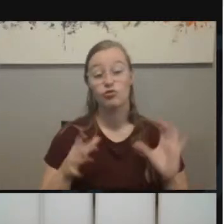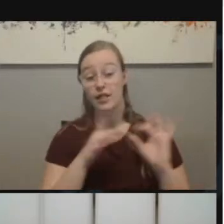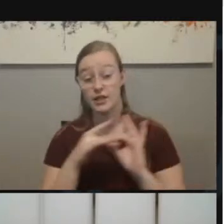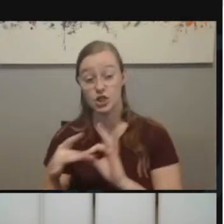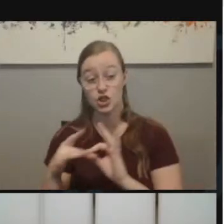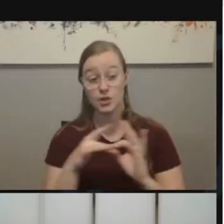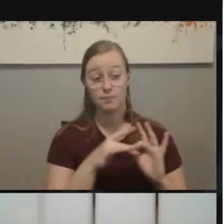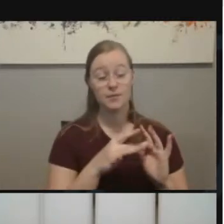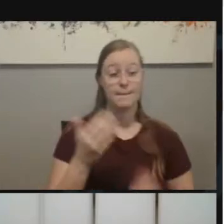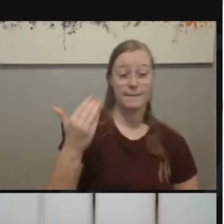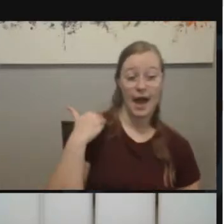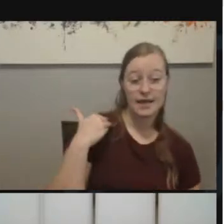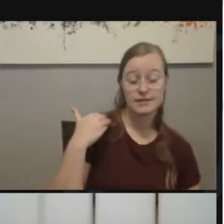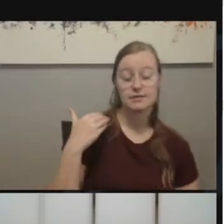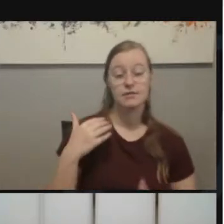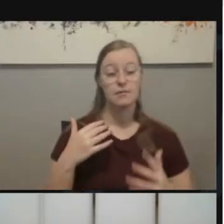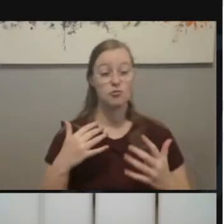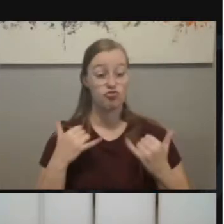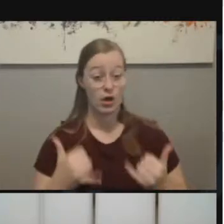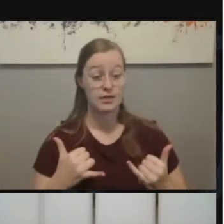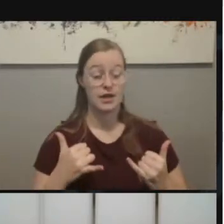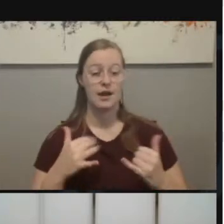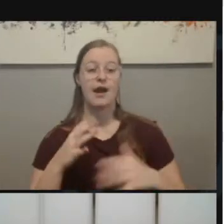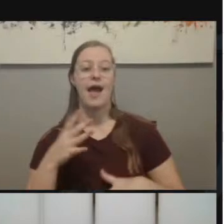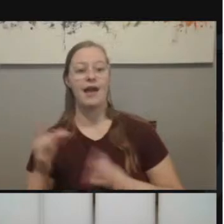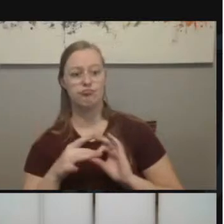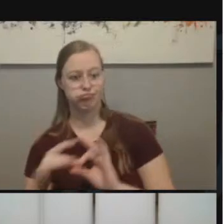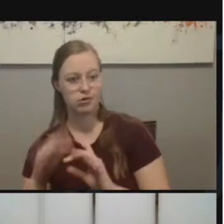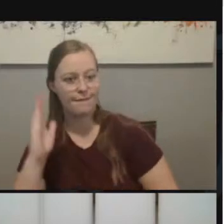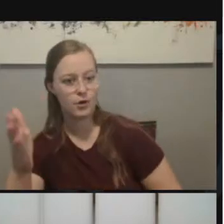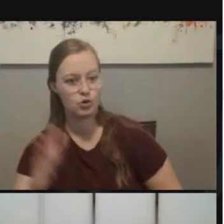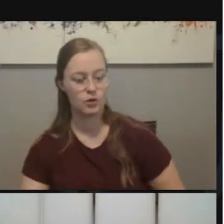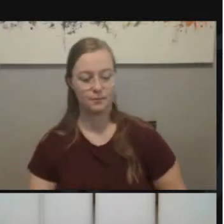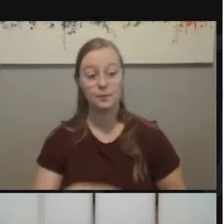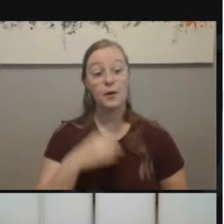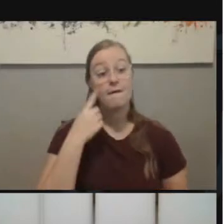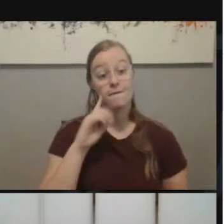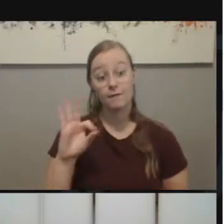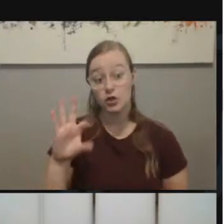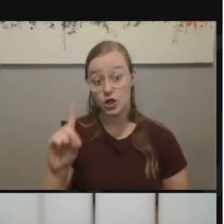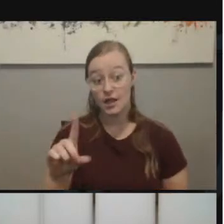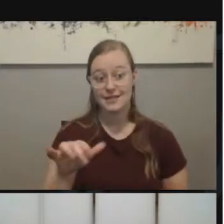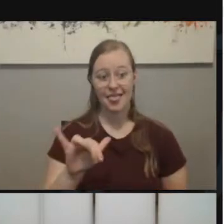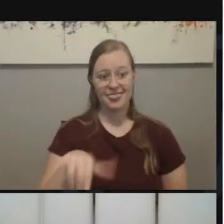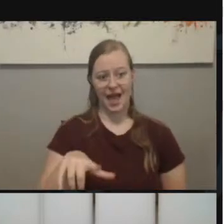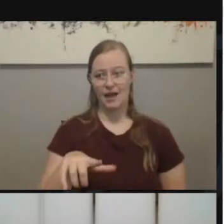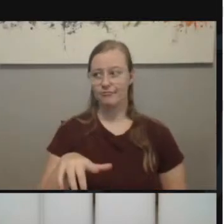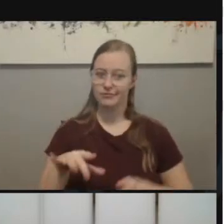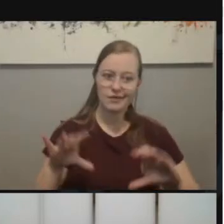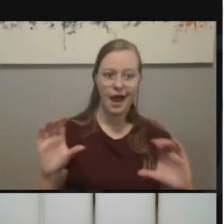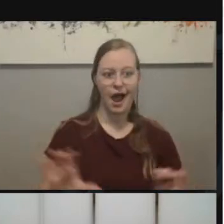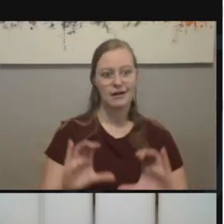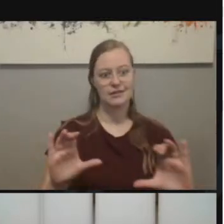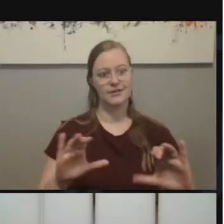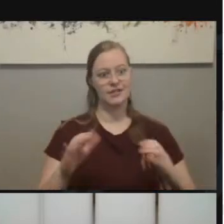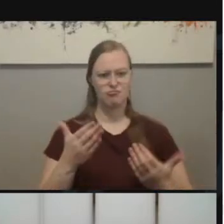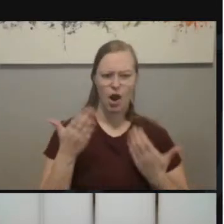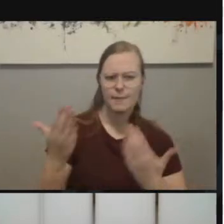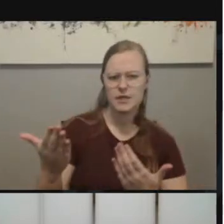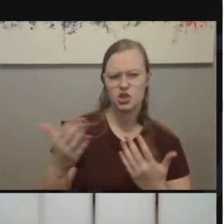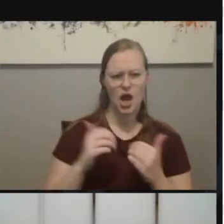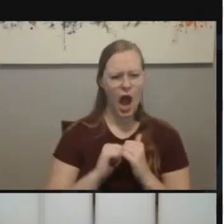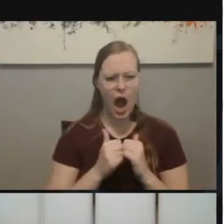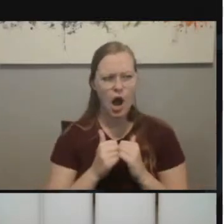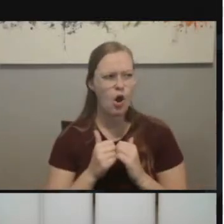past, the present, and the future. For Douglass, that was an activist proposition. How do